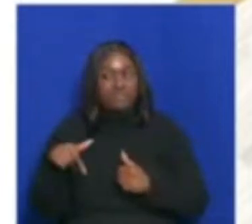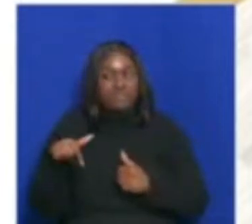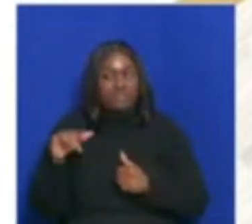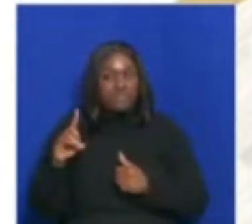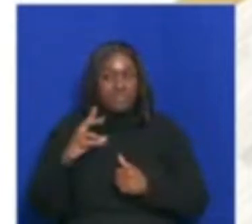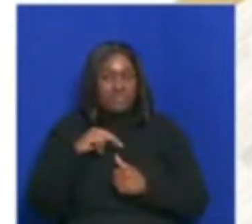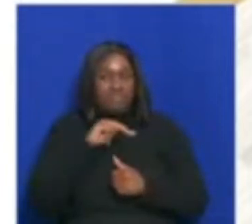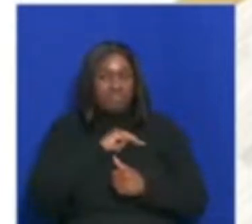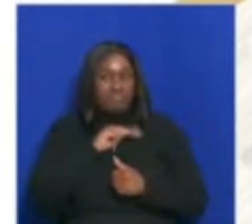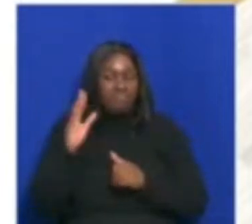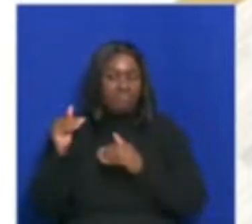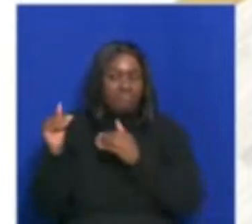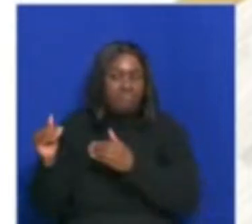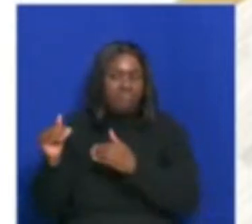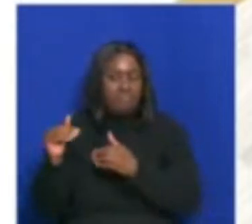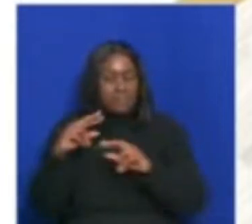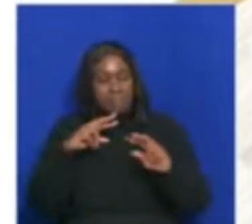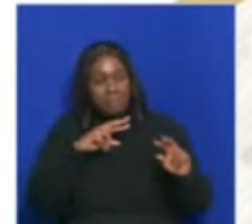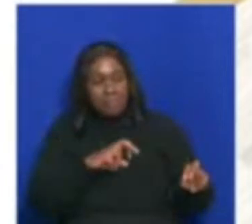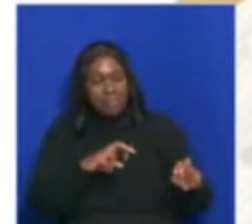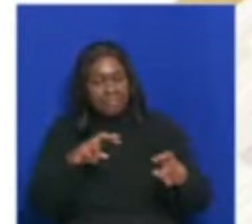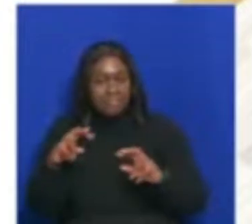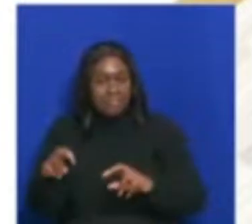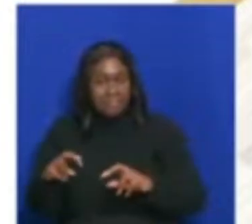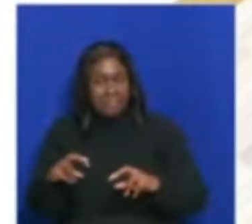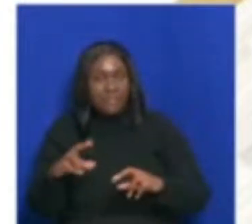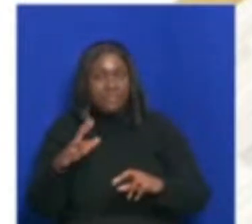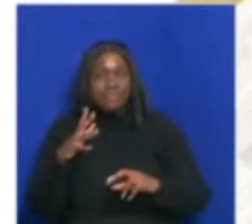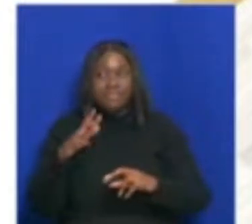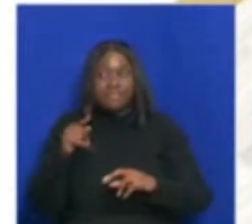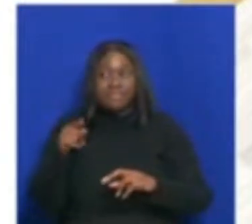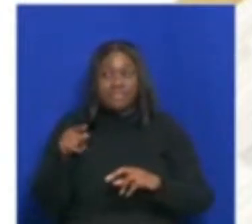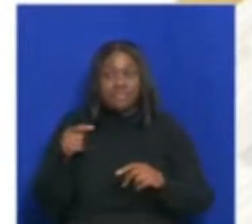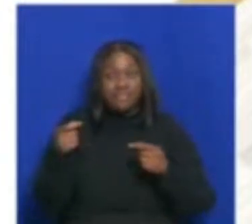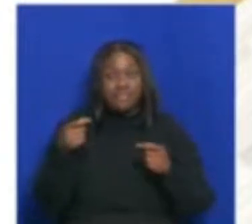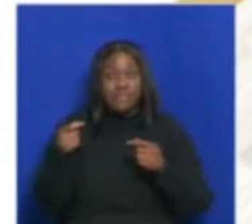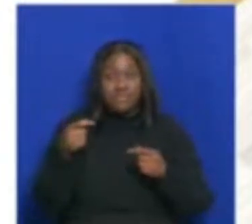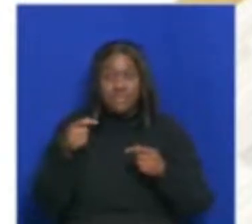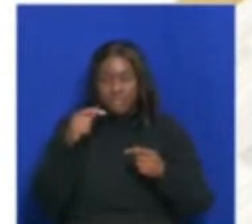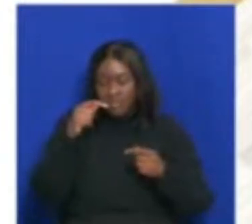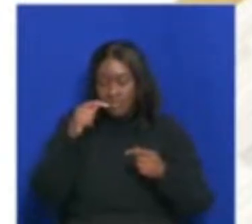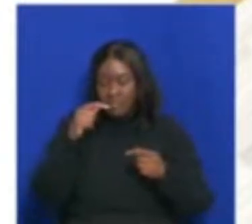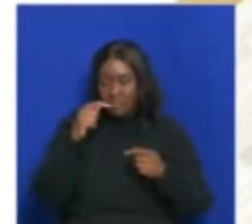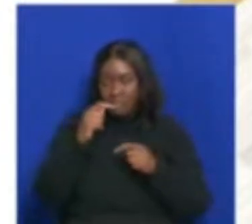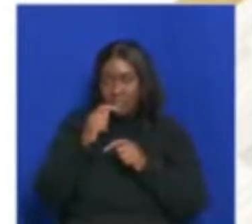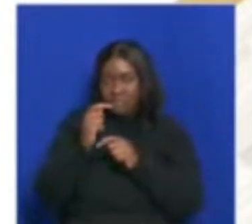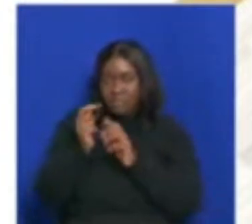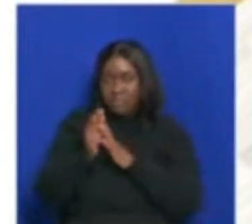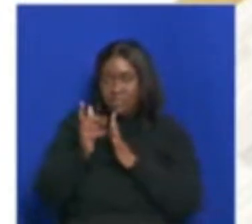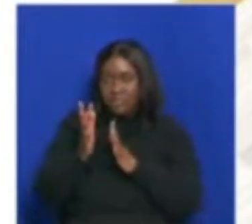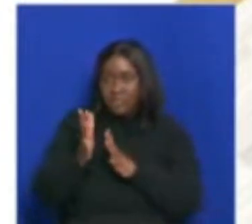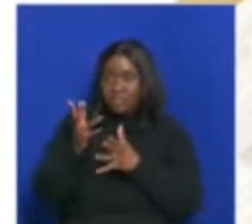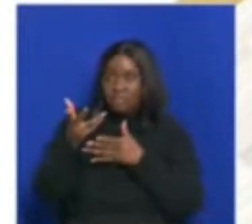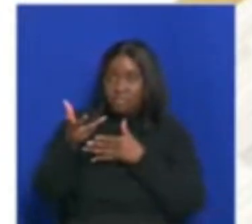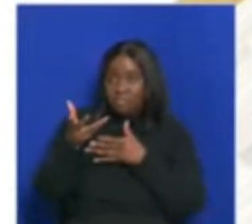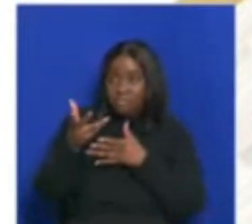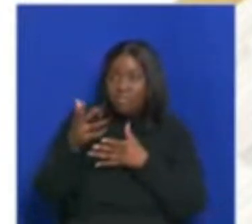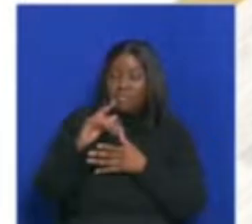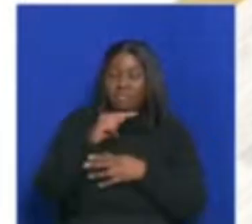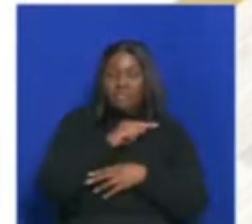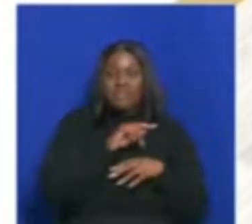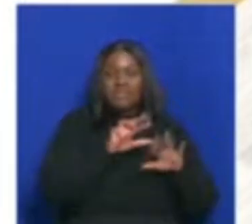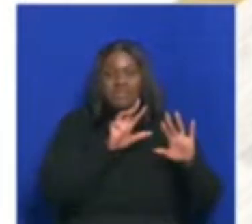after discussion with the control prosecutor, arrested 9 of the 10 members of the task team, and they appeared in Pinetown